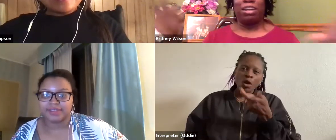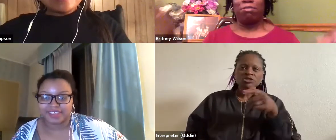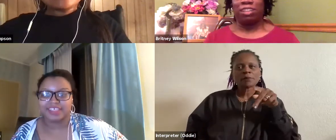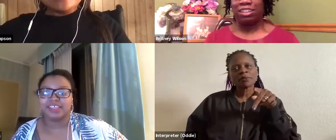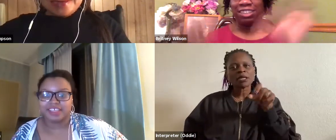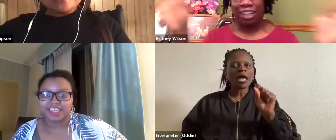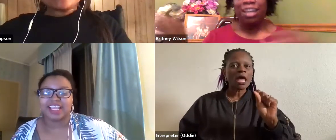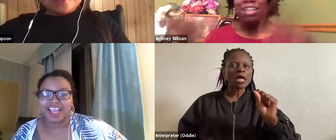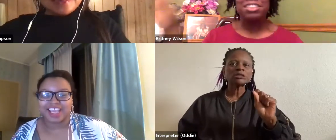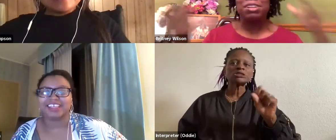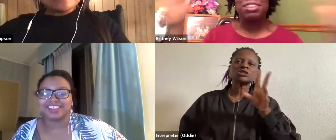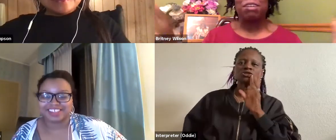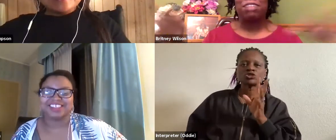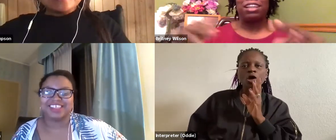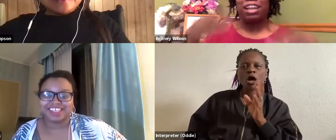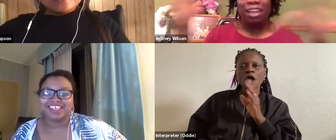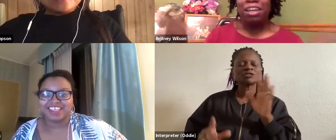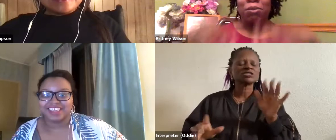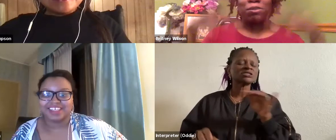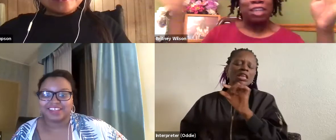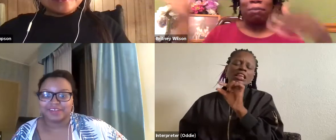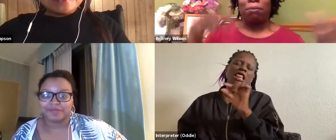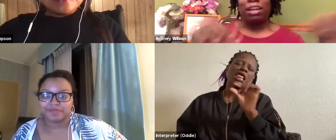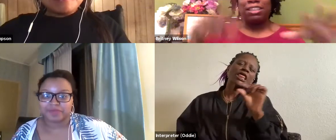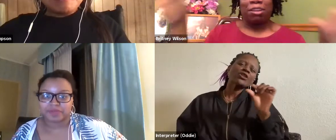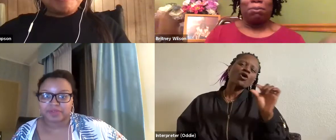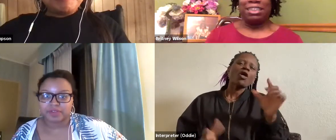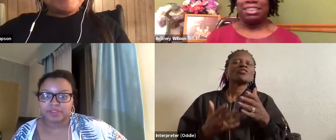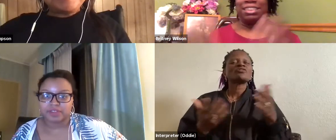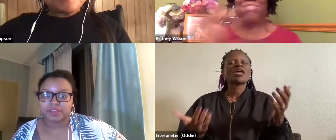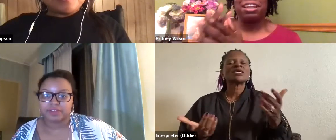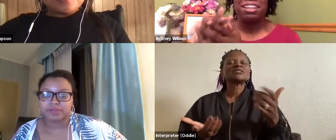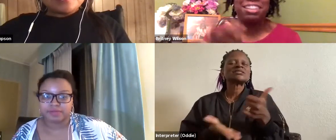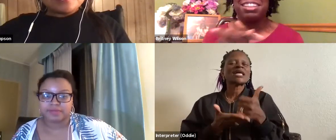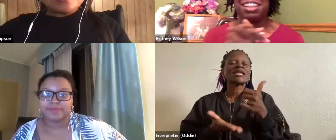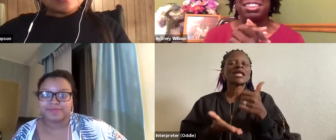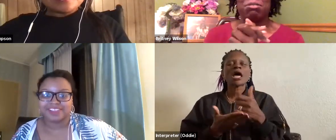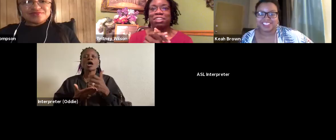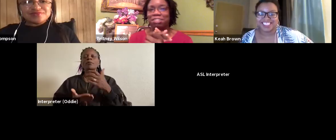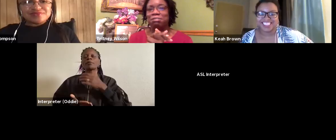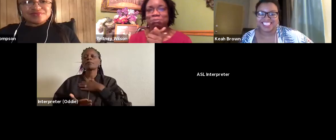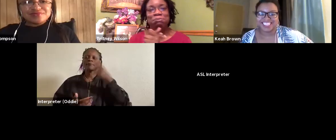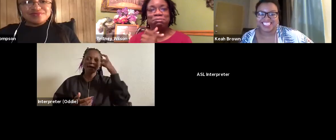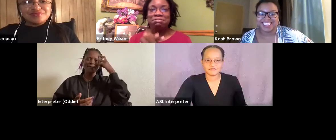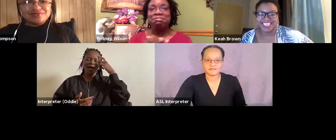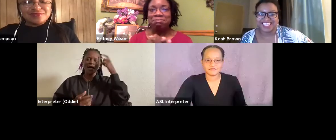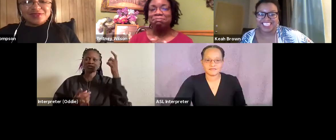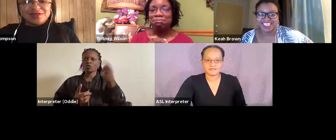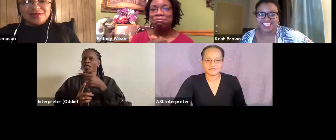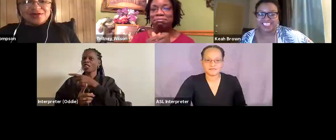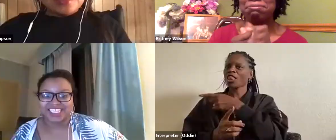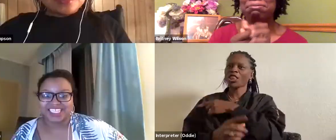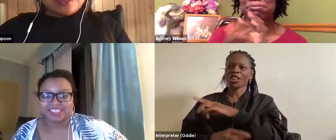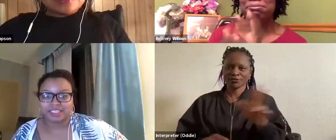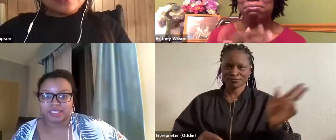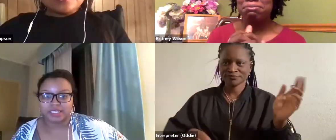on Netflix. Yes. Like, just little stuff that like will take my mind to other places. So yeah, that's self-care.